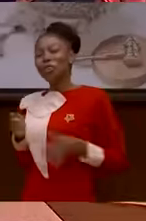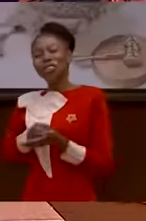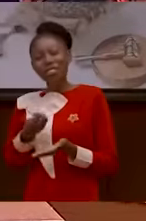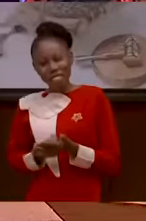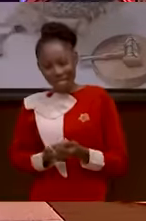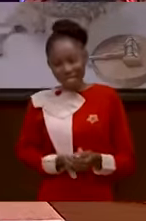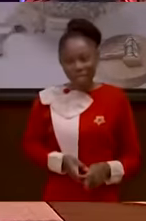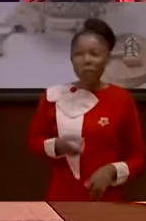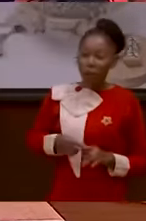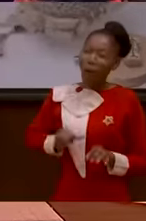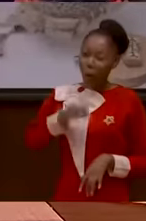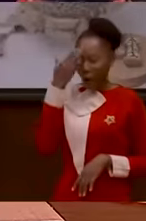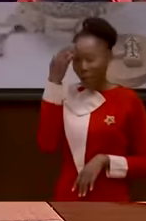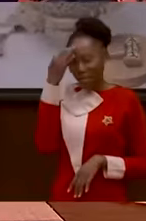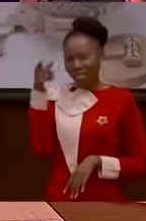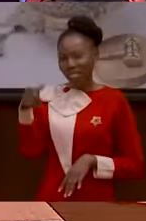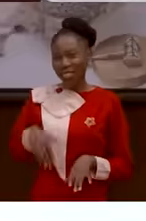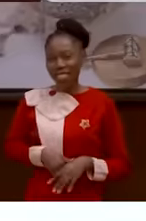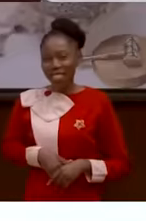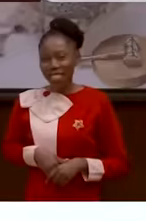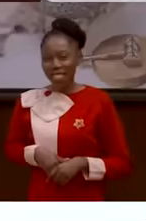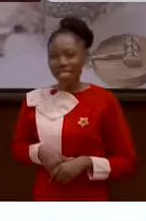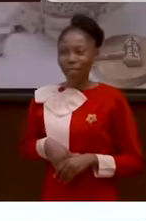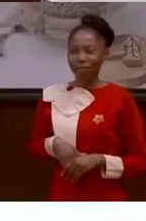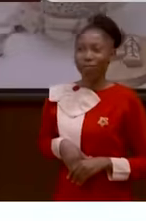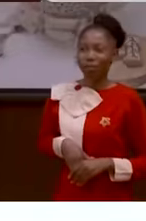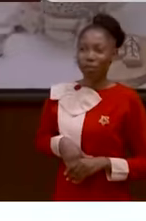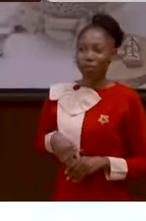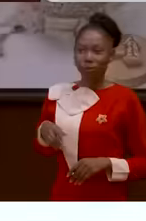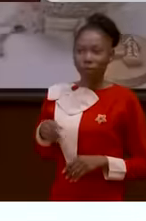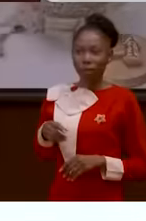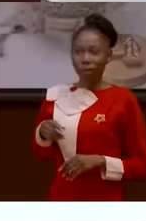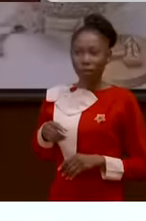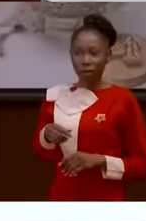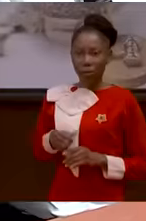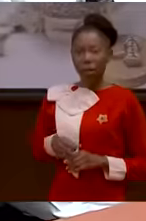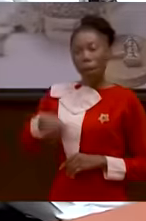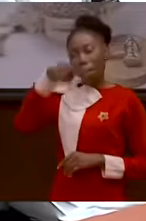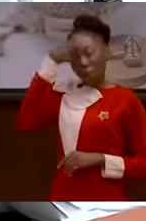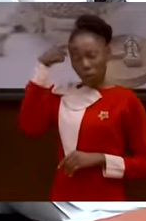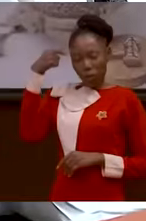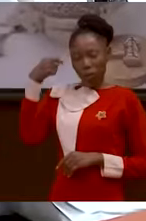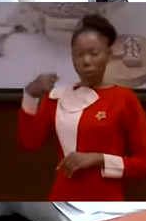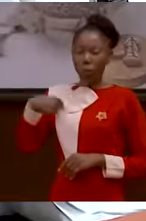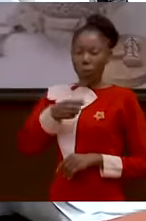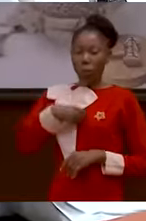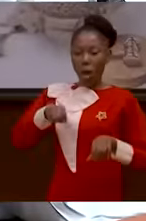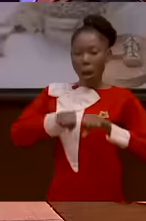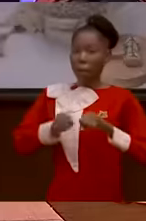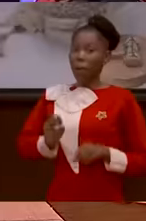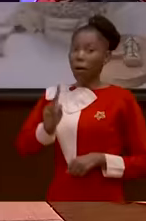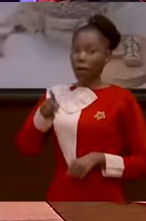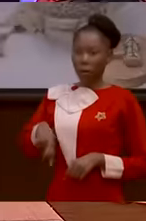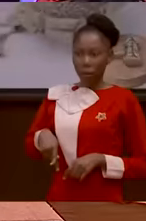But I know, and you know also know, so it's fine. So, the reason why the relationship came to an end was that